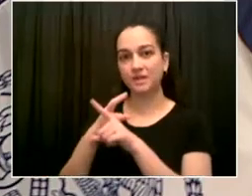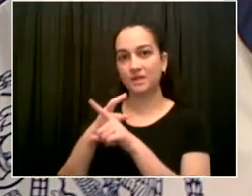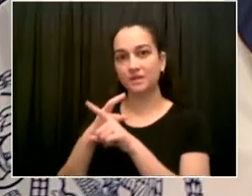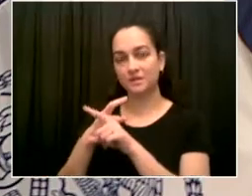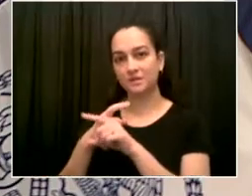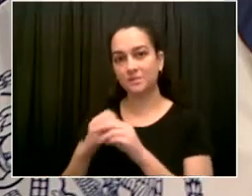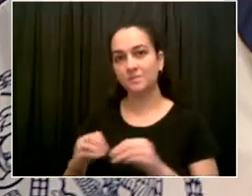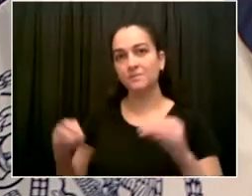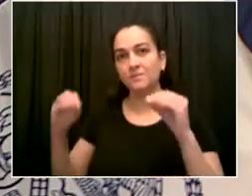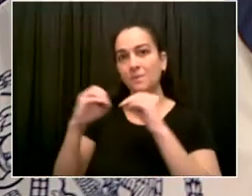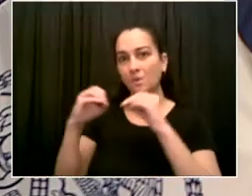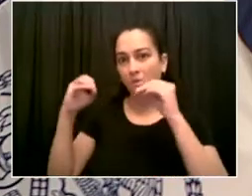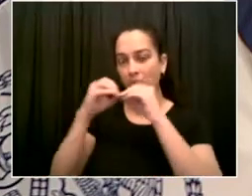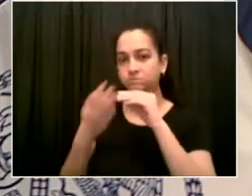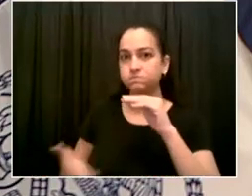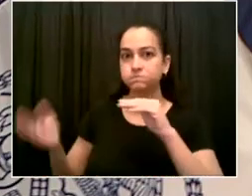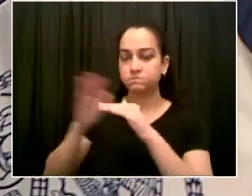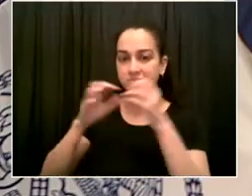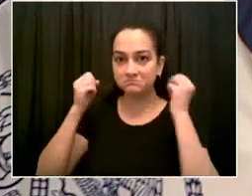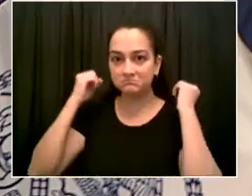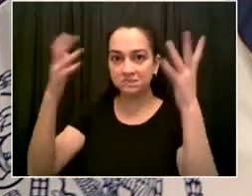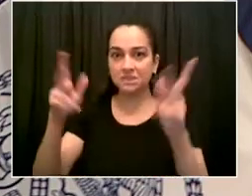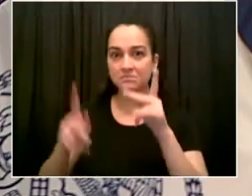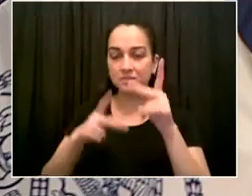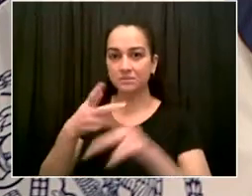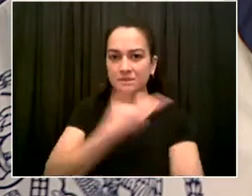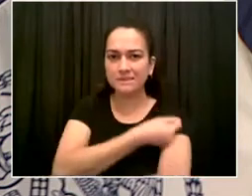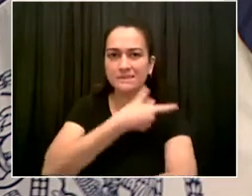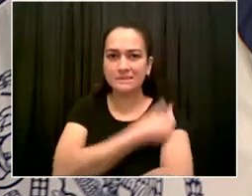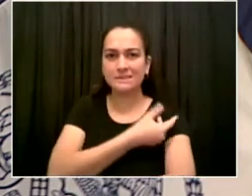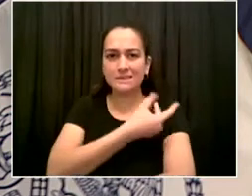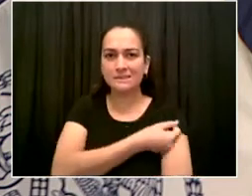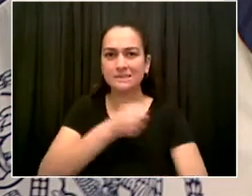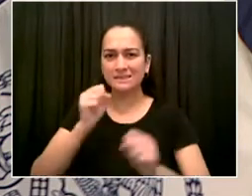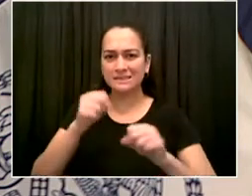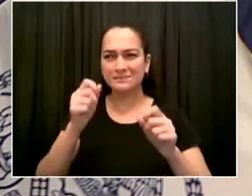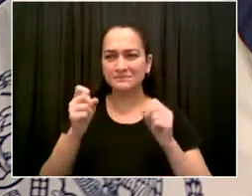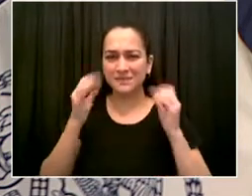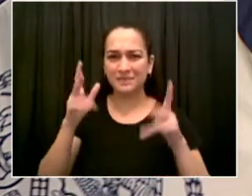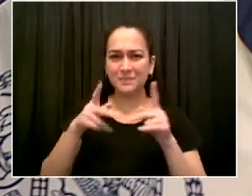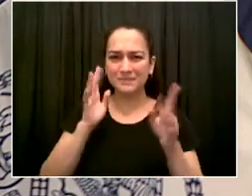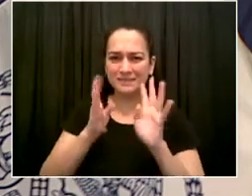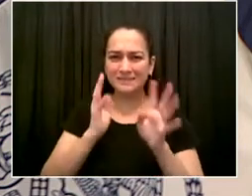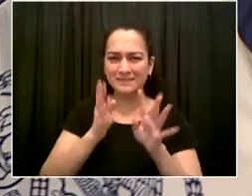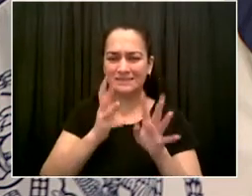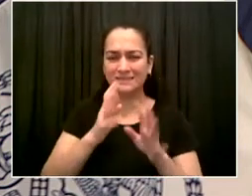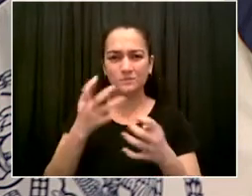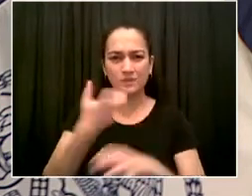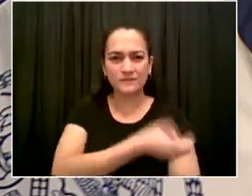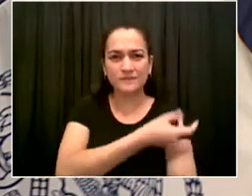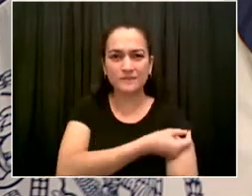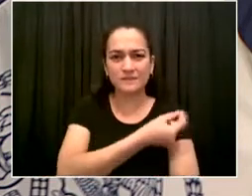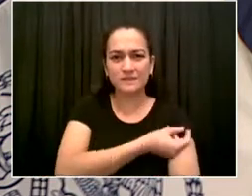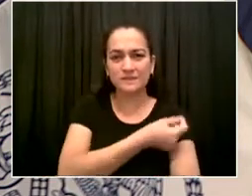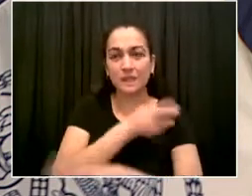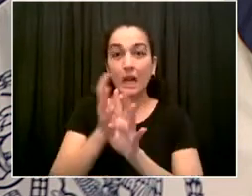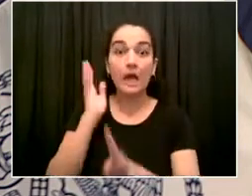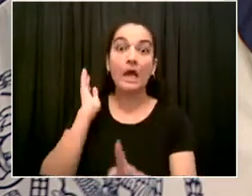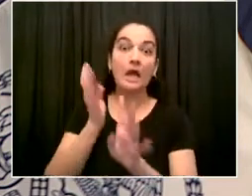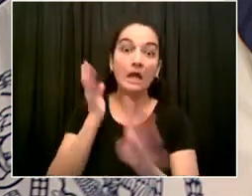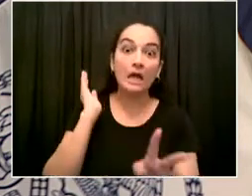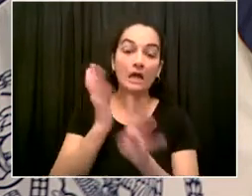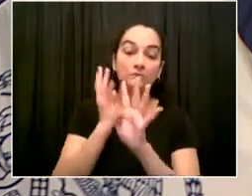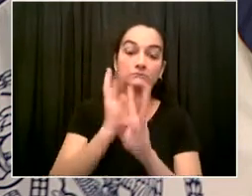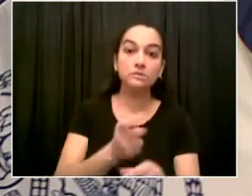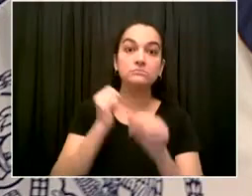in, you know, waves, but not nonstop. We're seeing lines again. And this is great. This is one occasion. New Yorkers don't love lines, but this